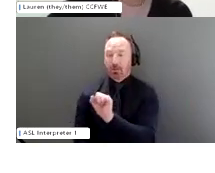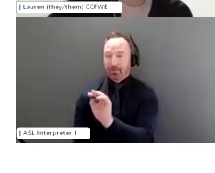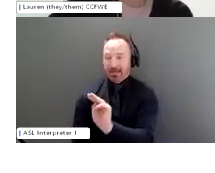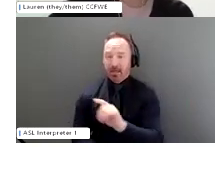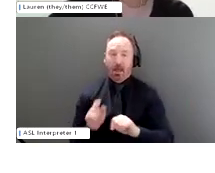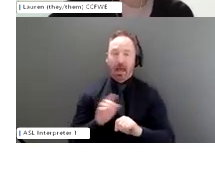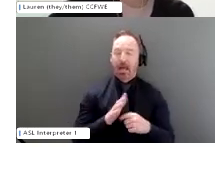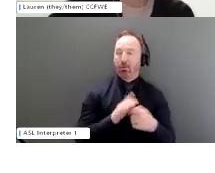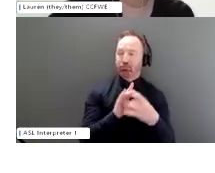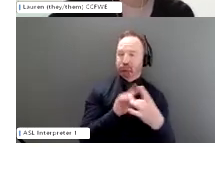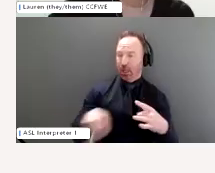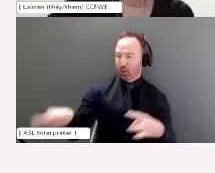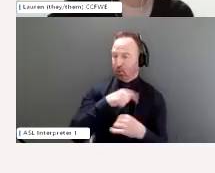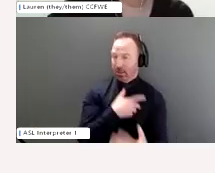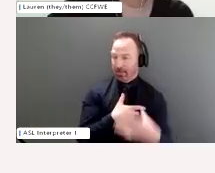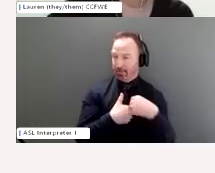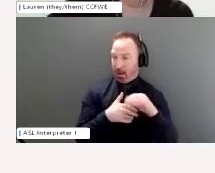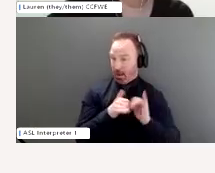involved.